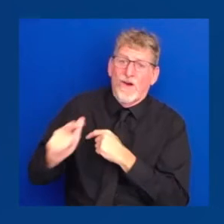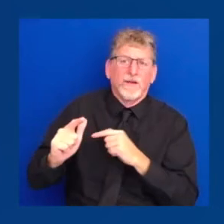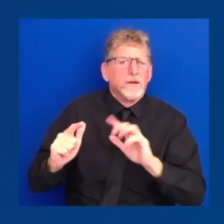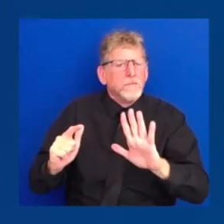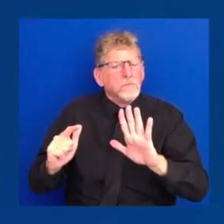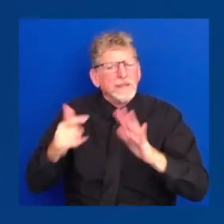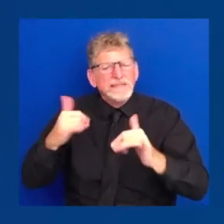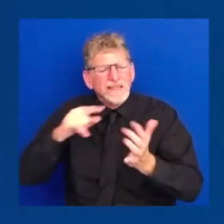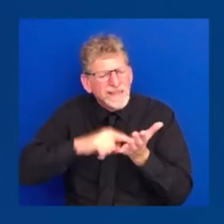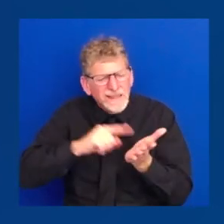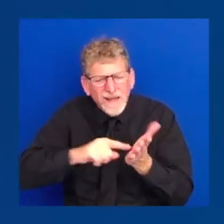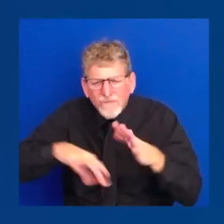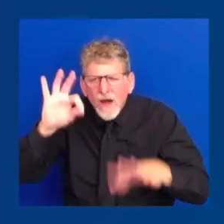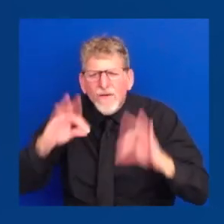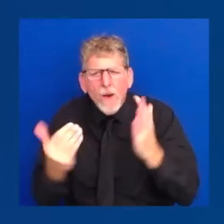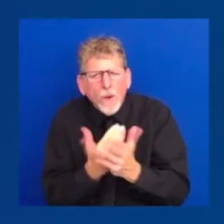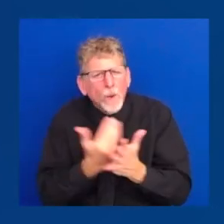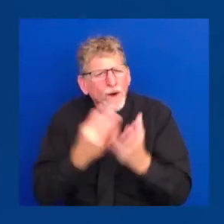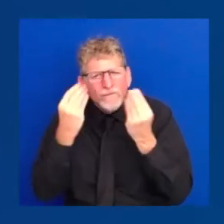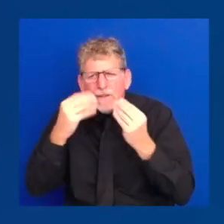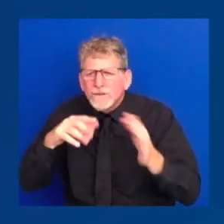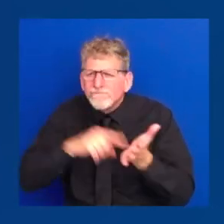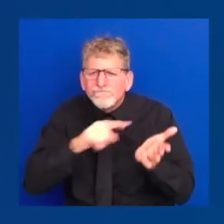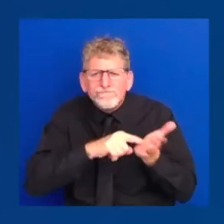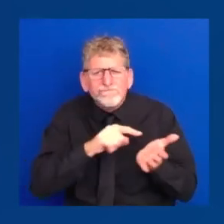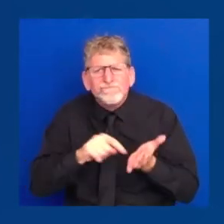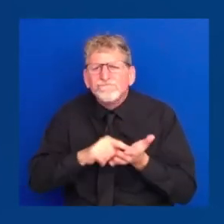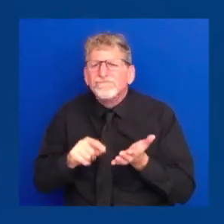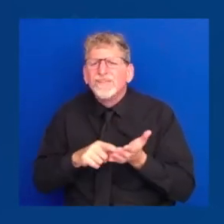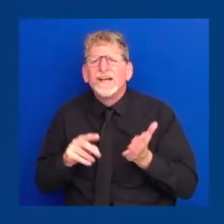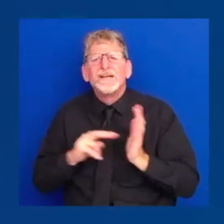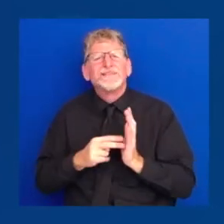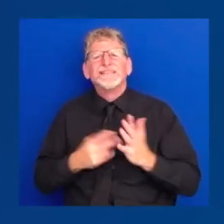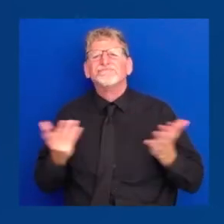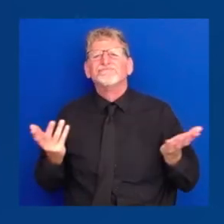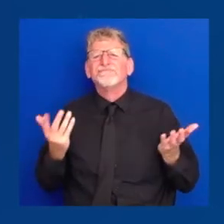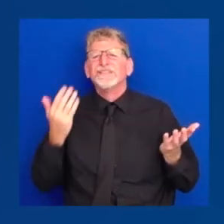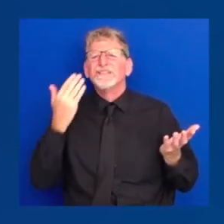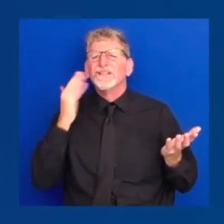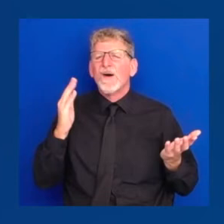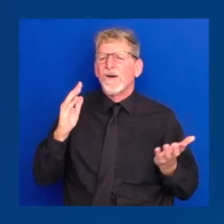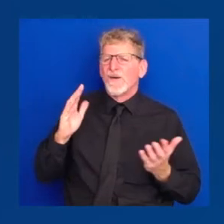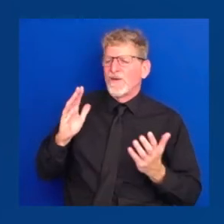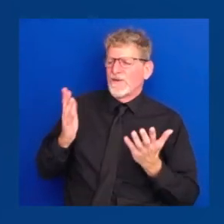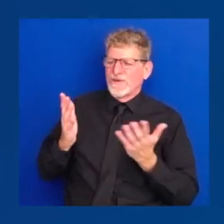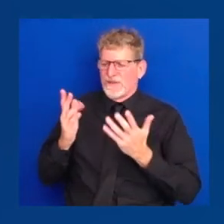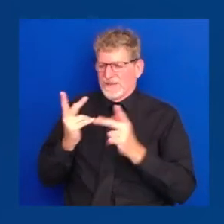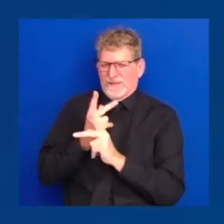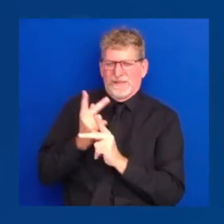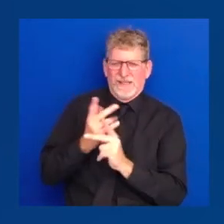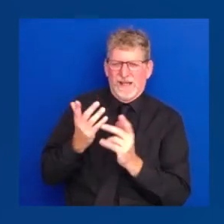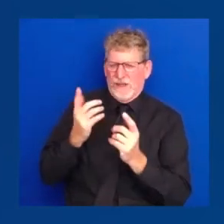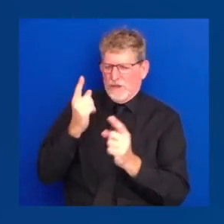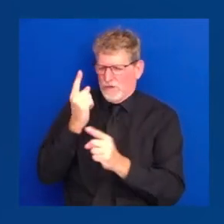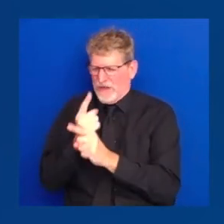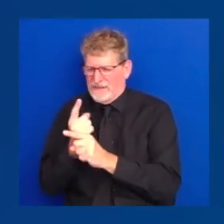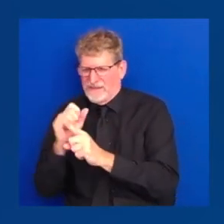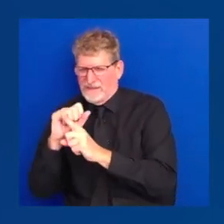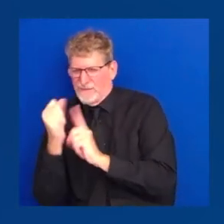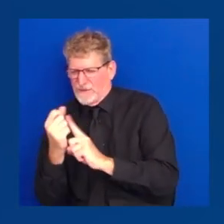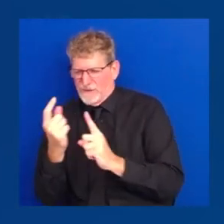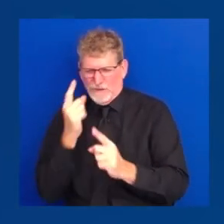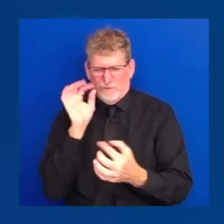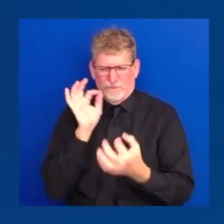do not know when you will get the right situation, be it an immunogen or a platform or what have